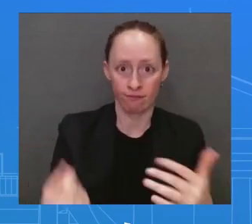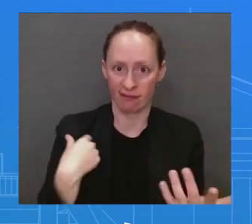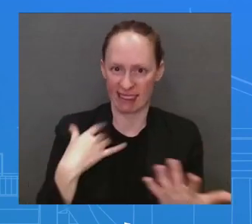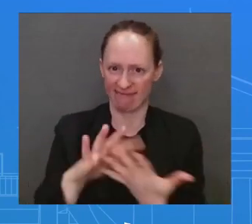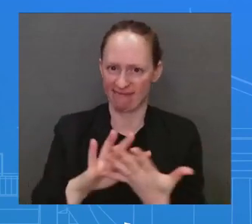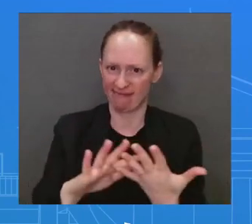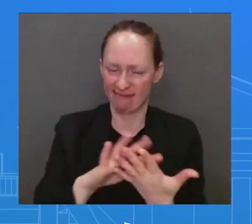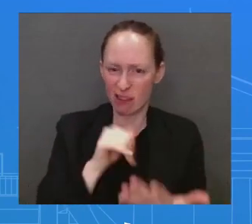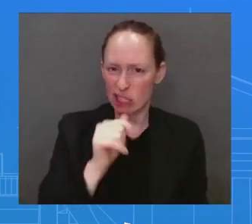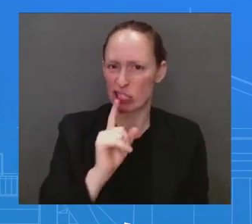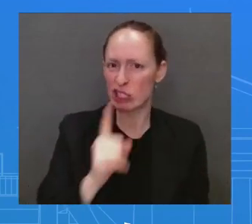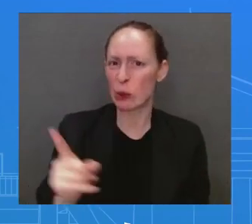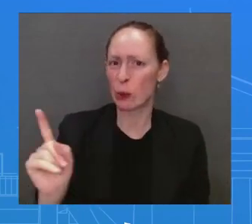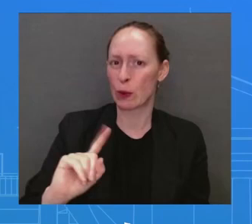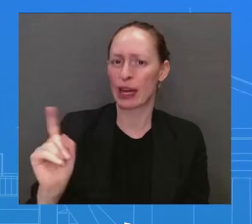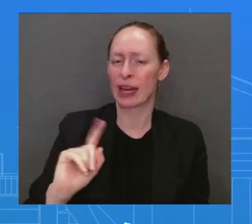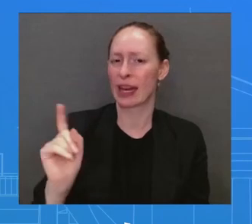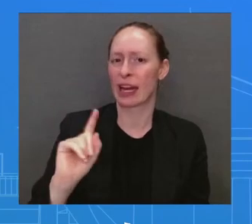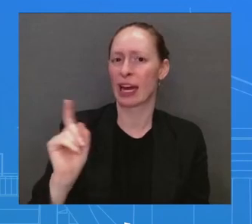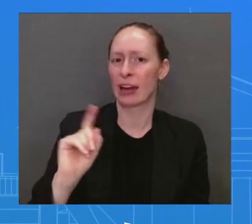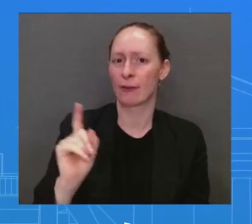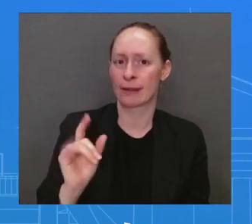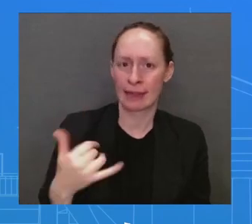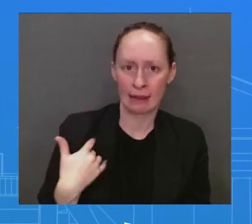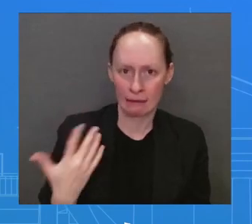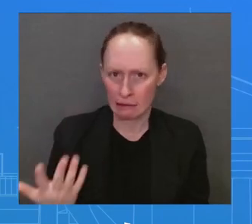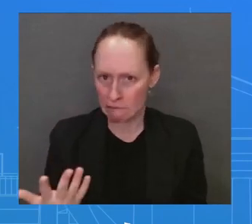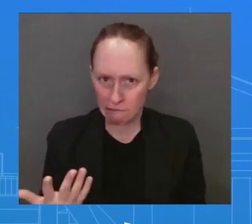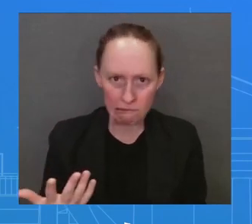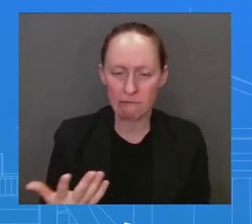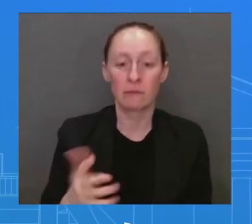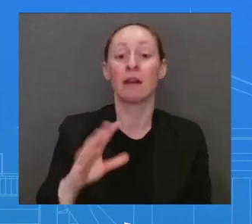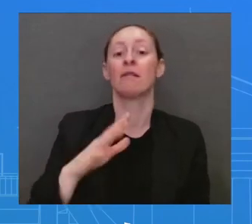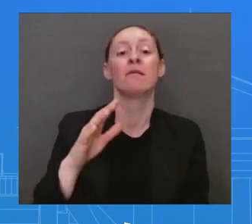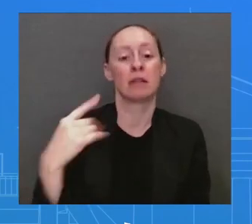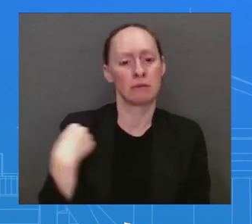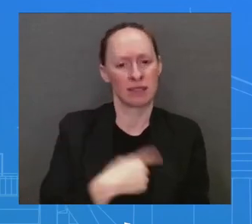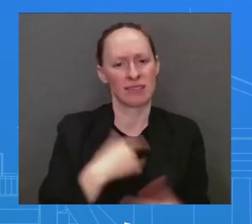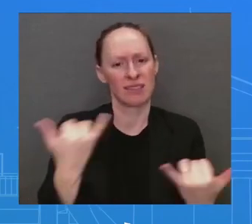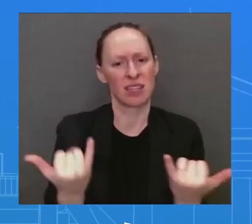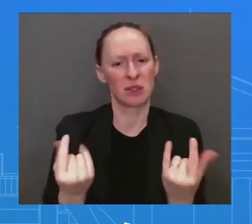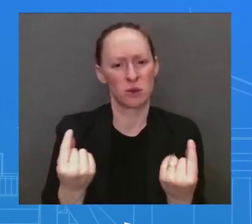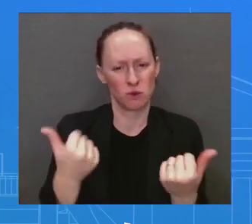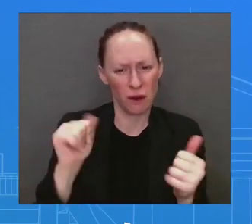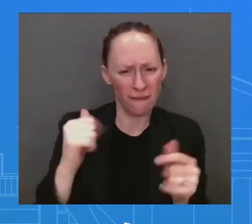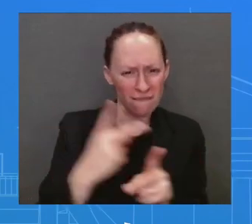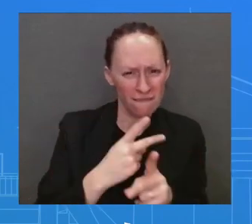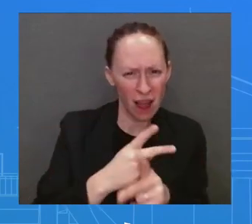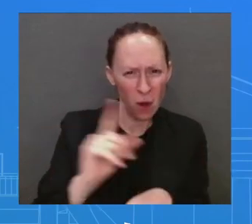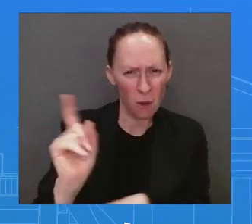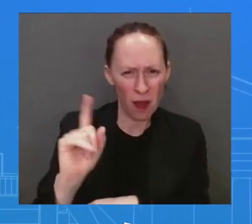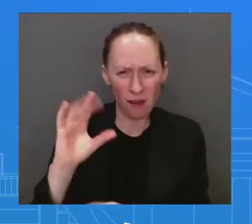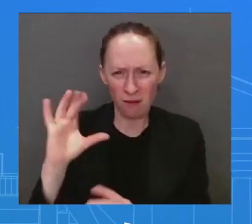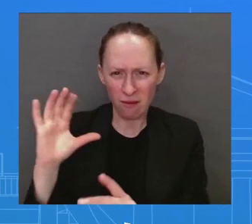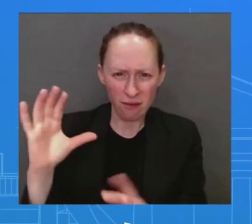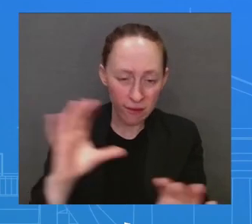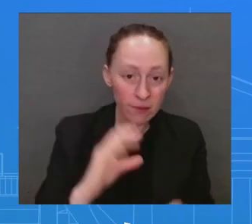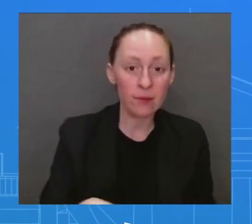We're working to get more granularity on that. And we have seen now just yesterday another two got out. Now, obviously,